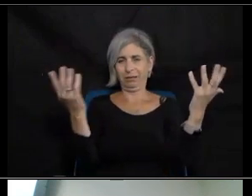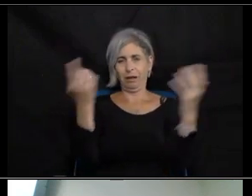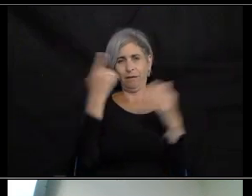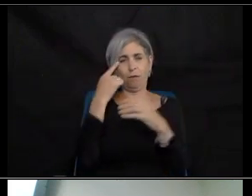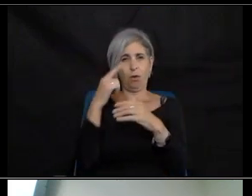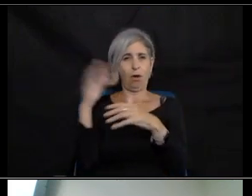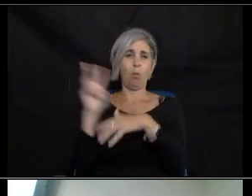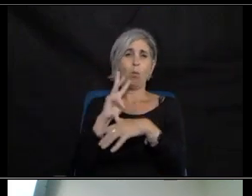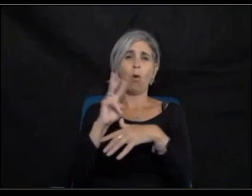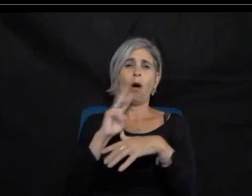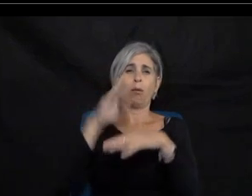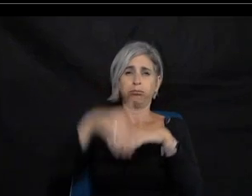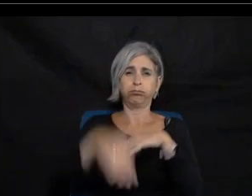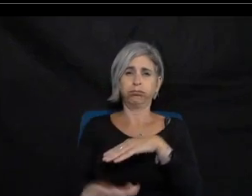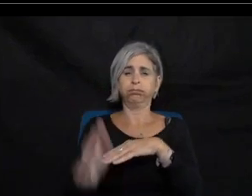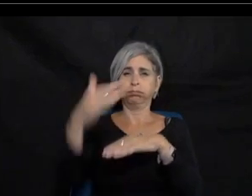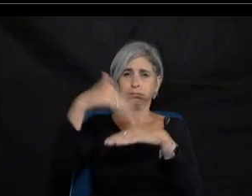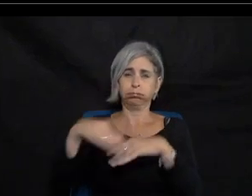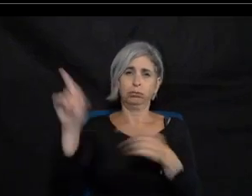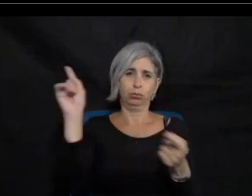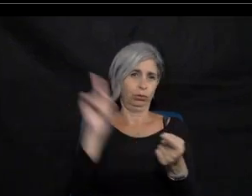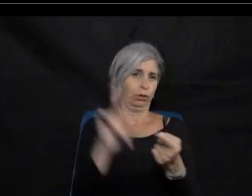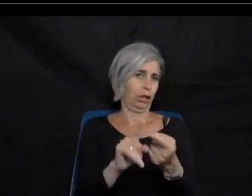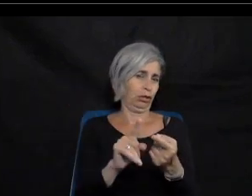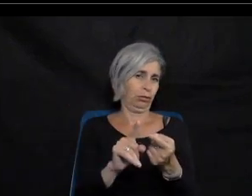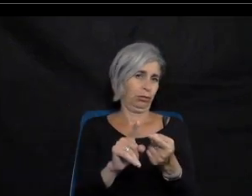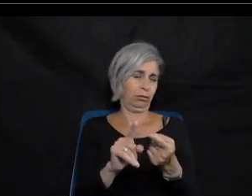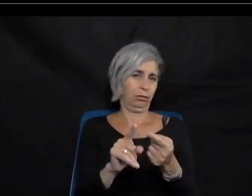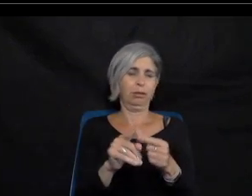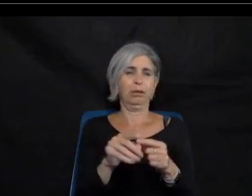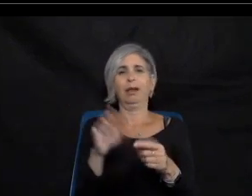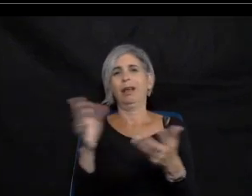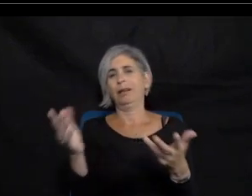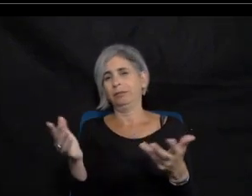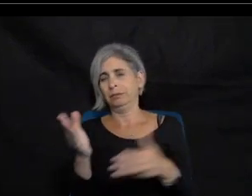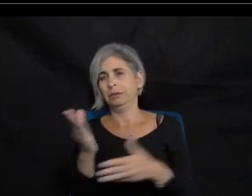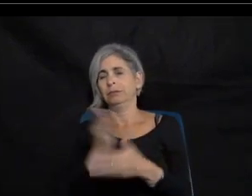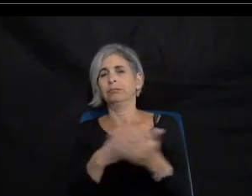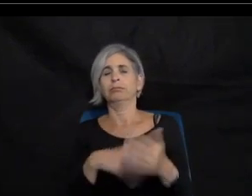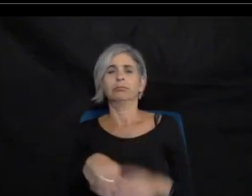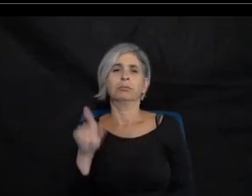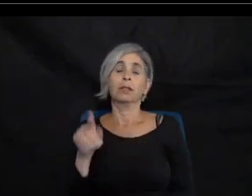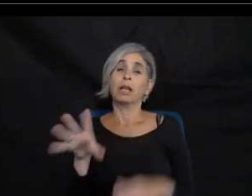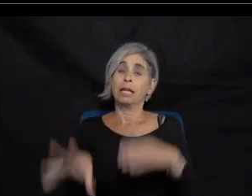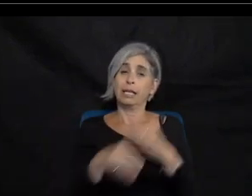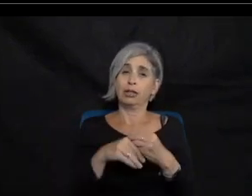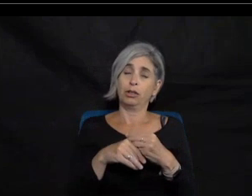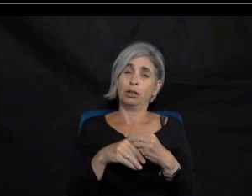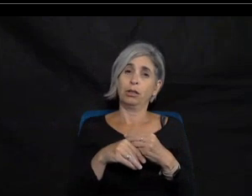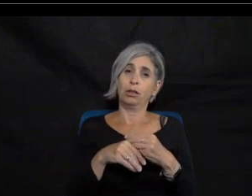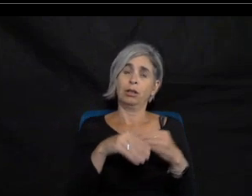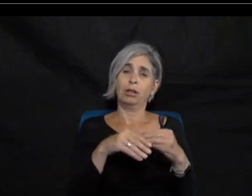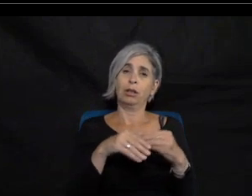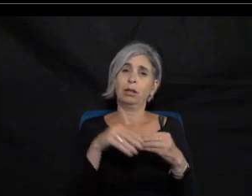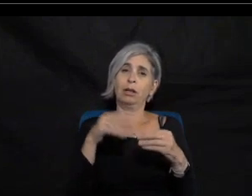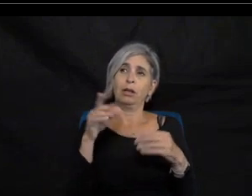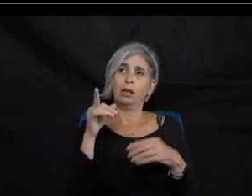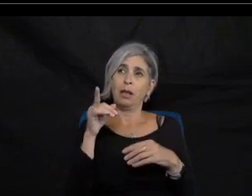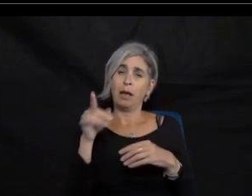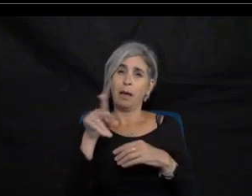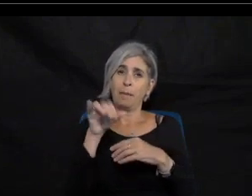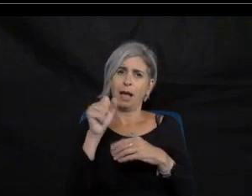stormwater runoff reduction and carbon sequestration. In addition, palms are more expensive to maintain,